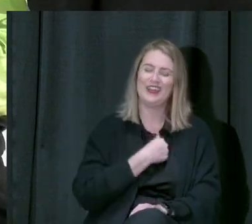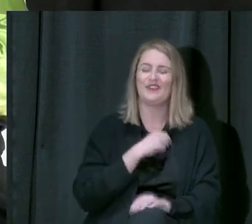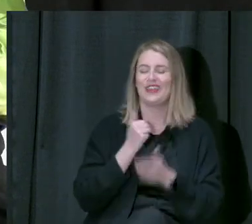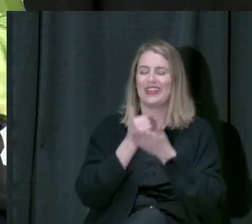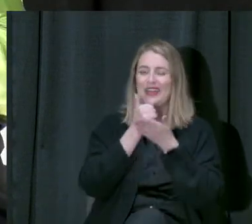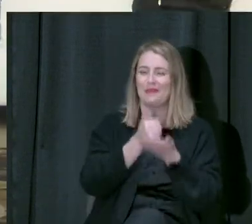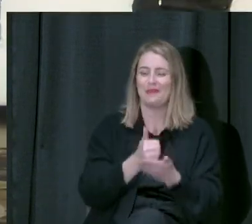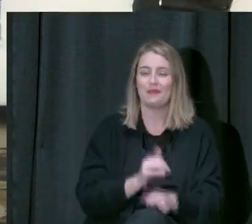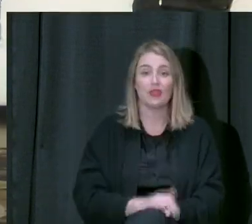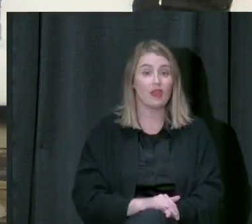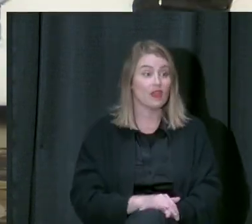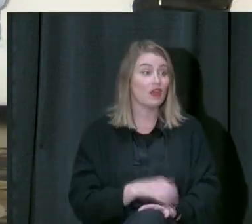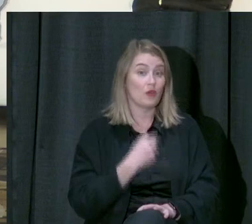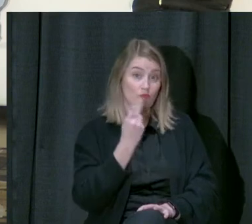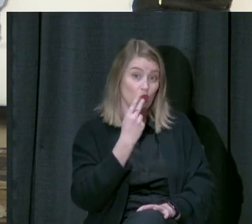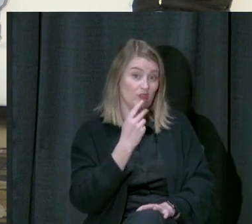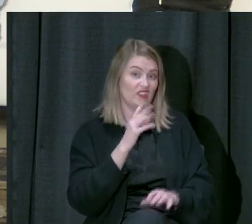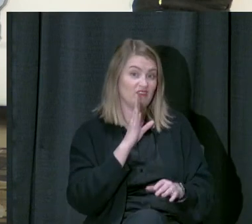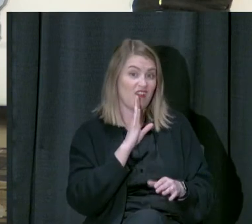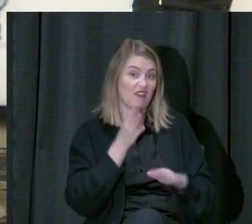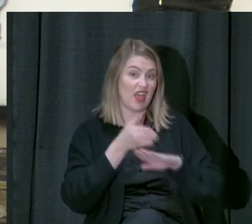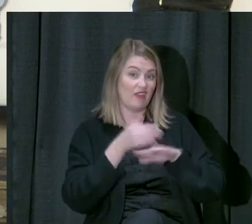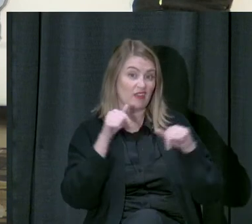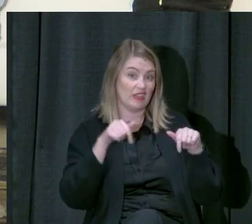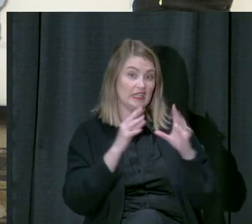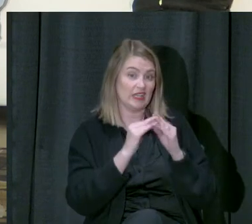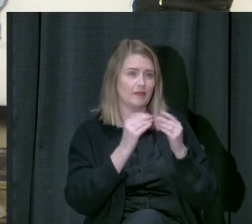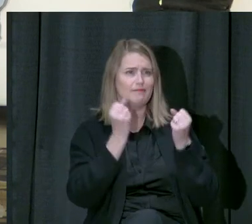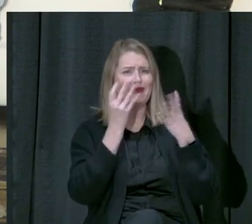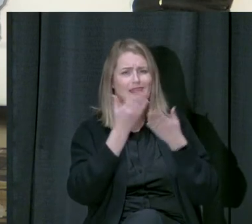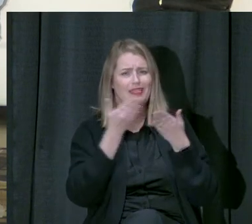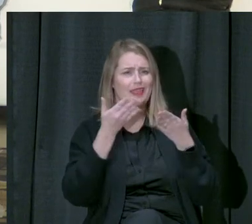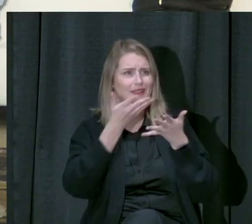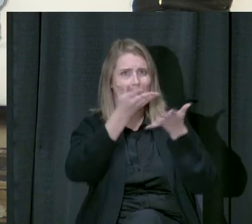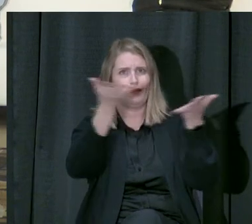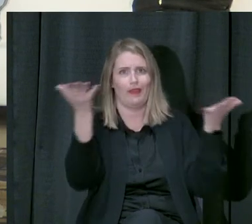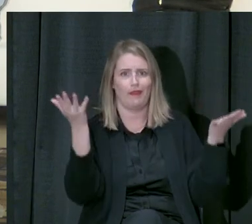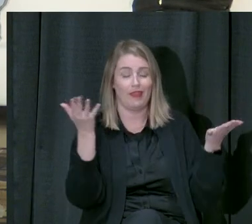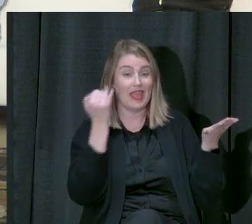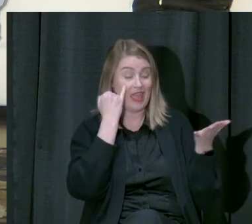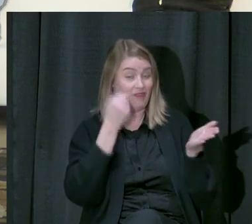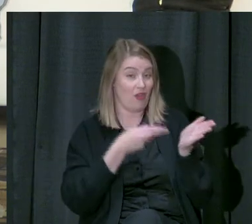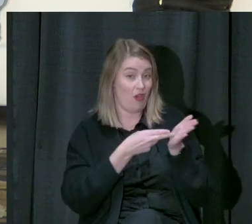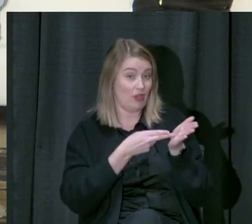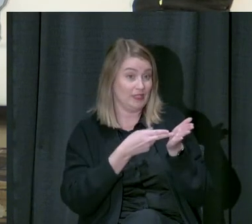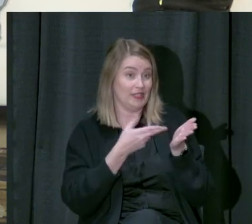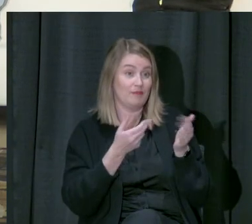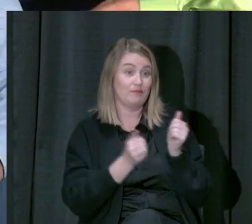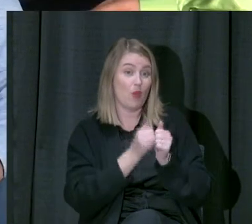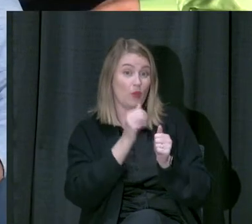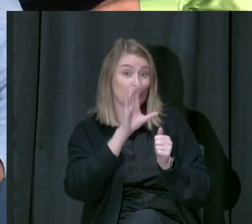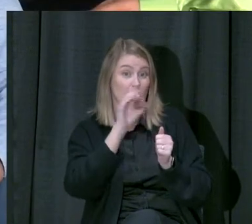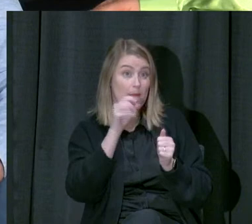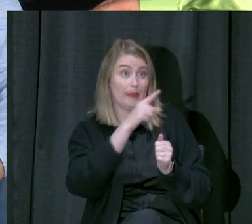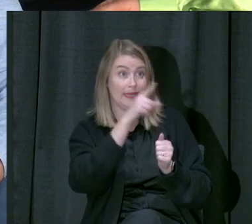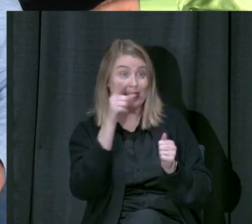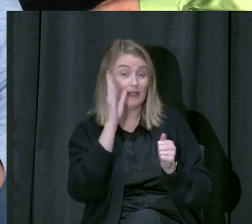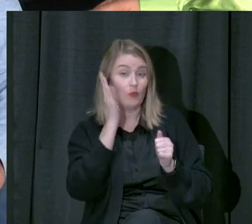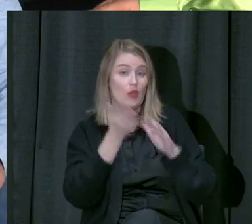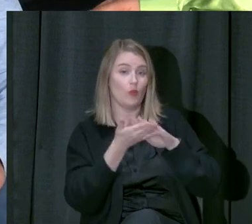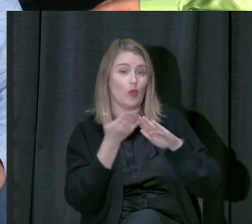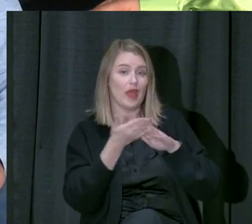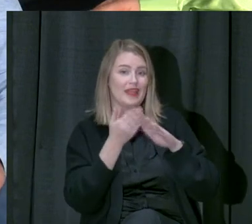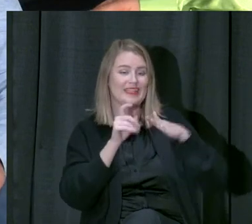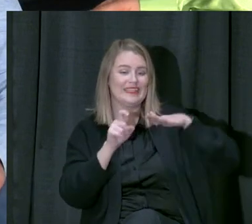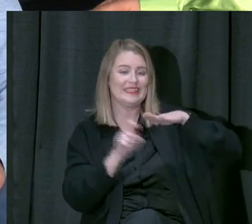we can certainly talk after our session. I mean, there's a lot of companies out there, and if I'm being honest, I mean, most of those companies will run a